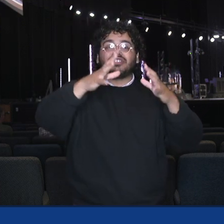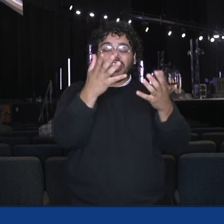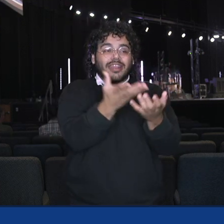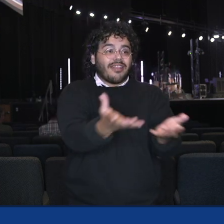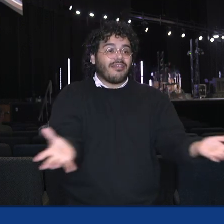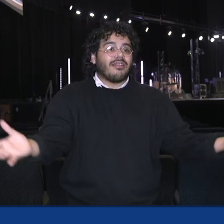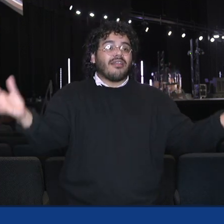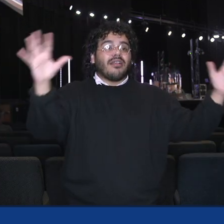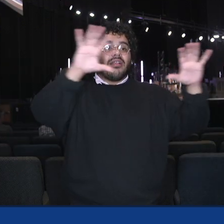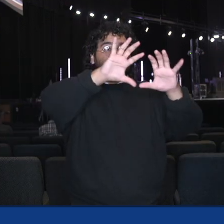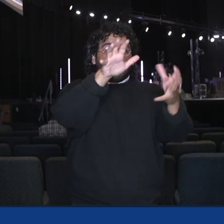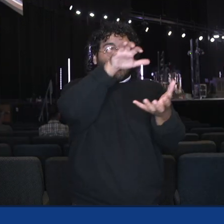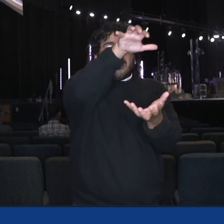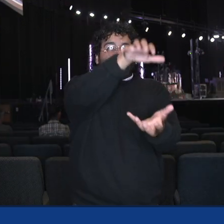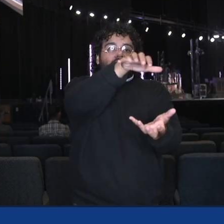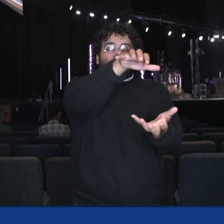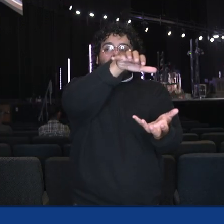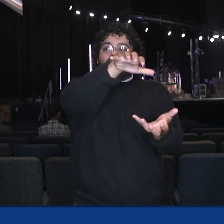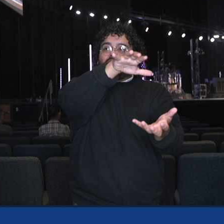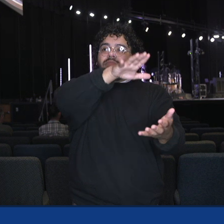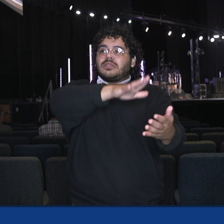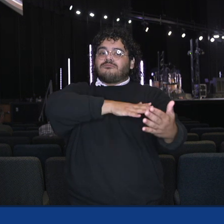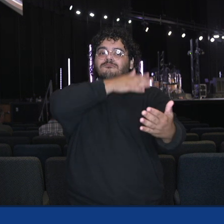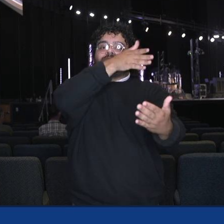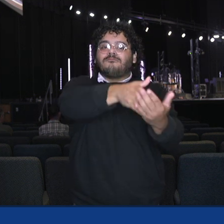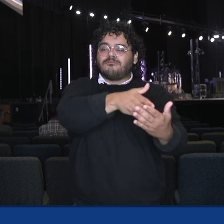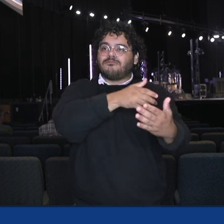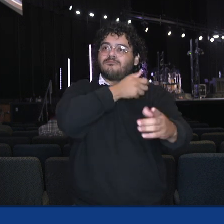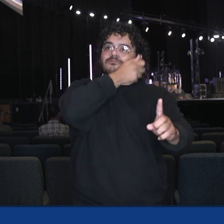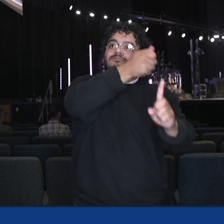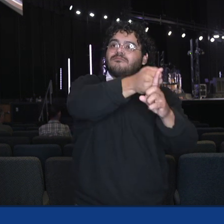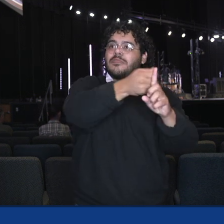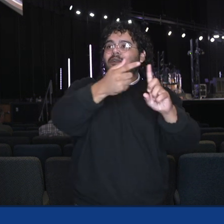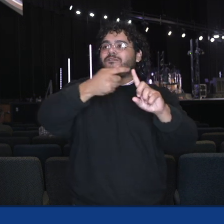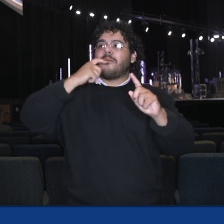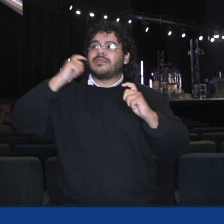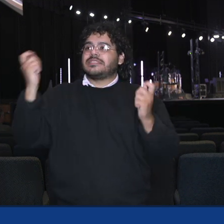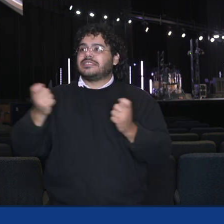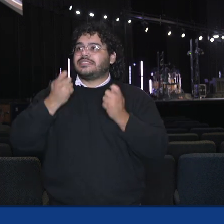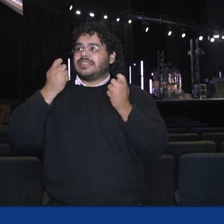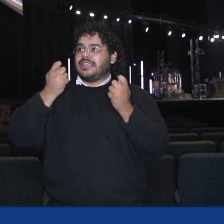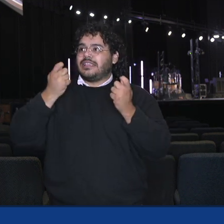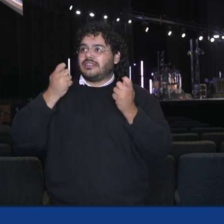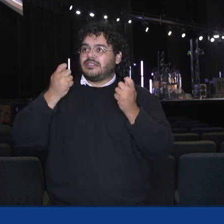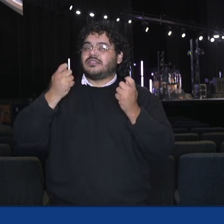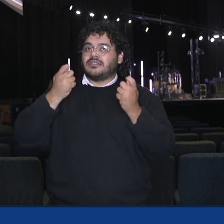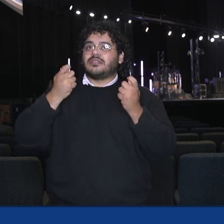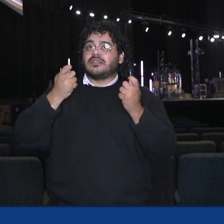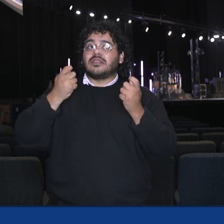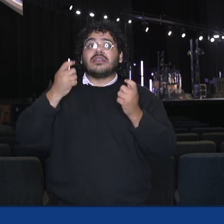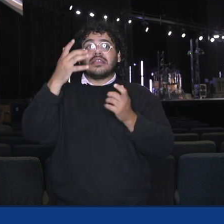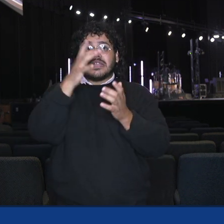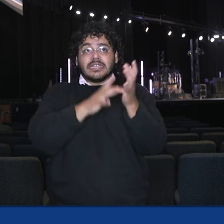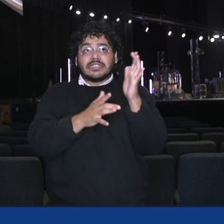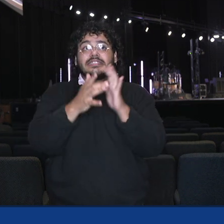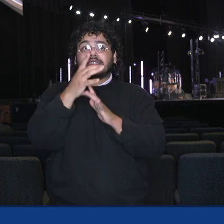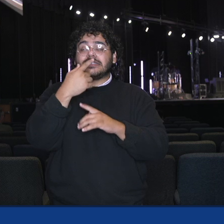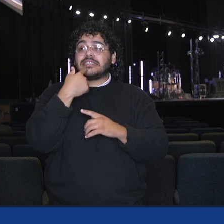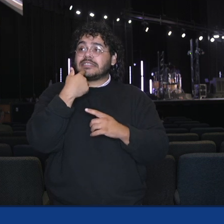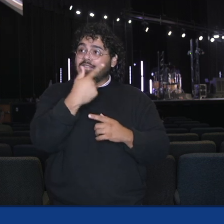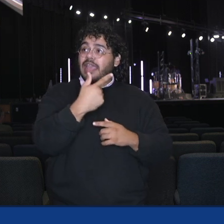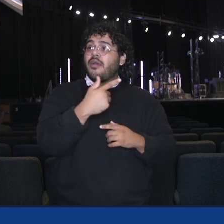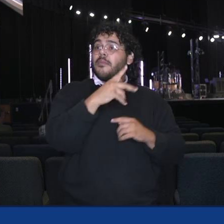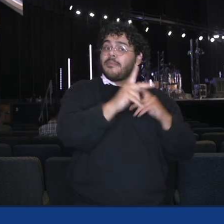And the holistic healing that Jesus demonstrated and that he told his disciples and followers to participate